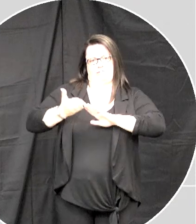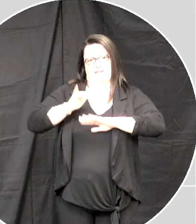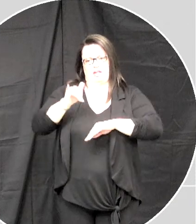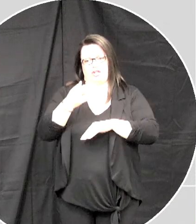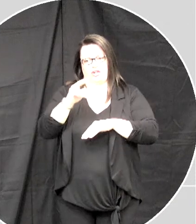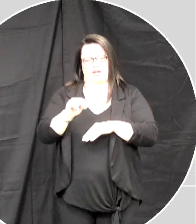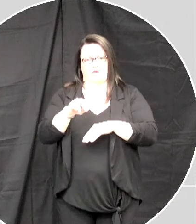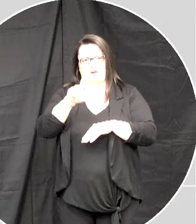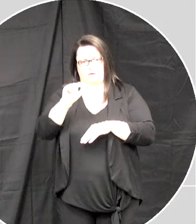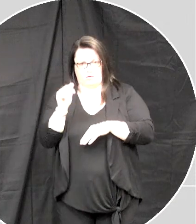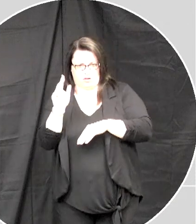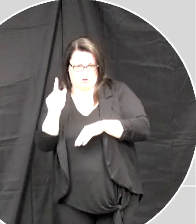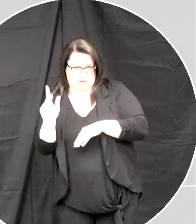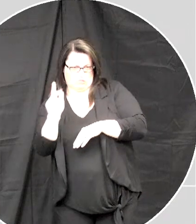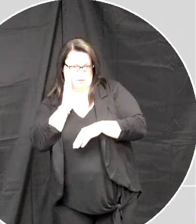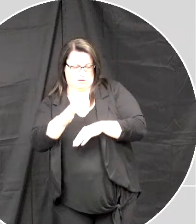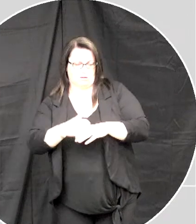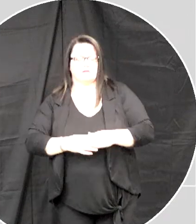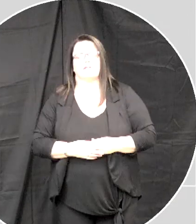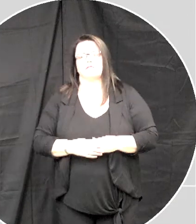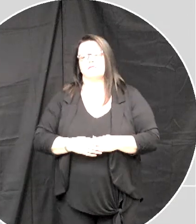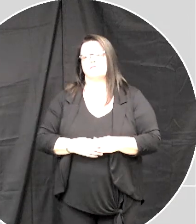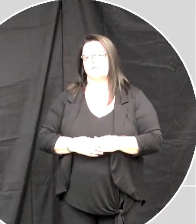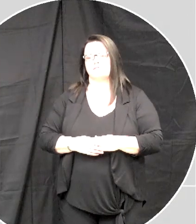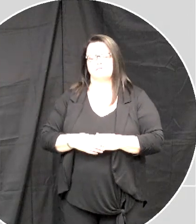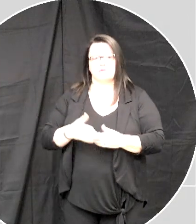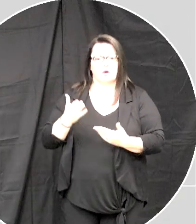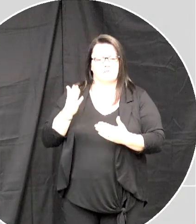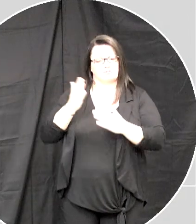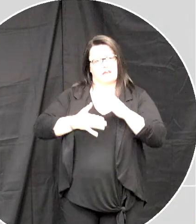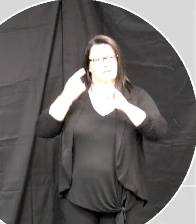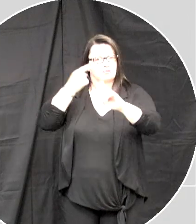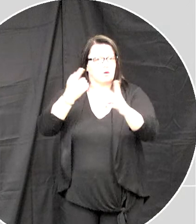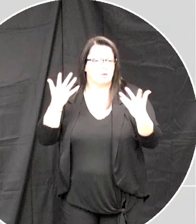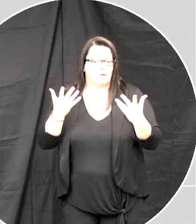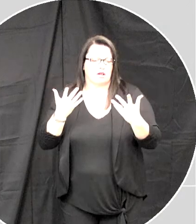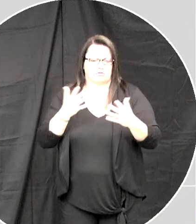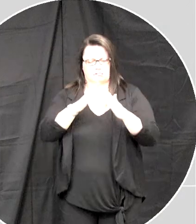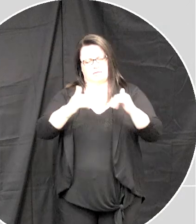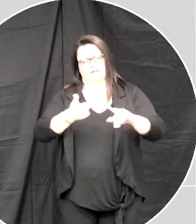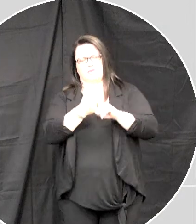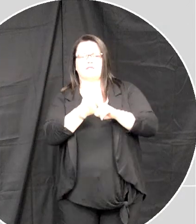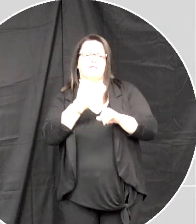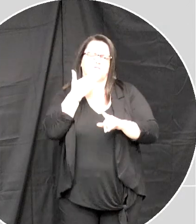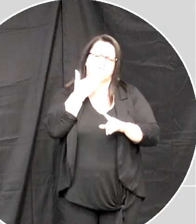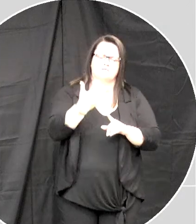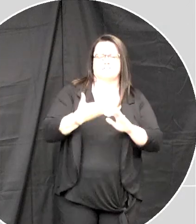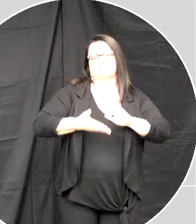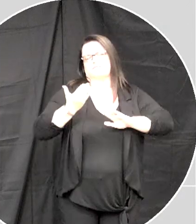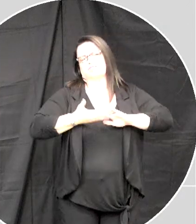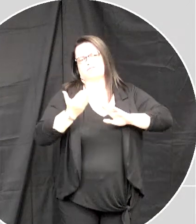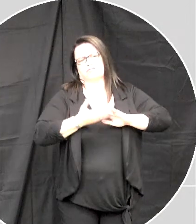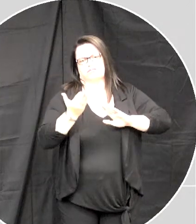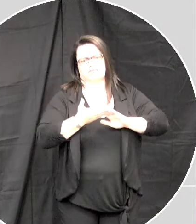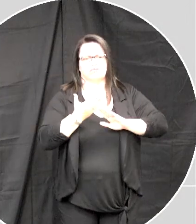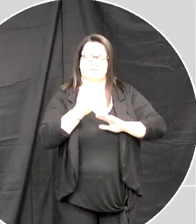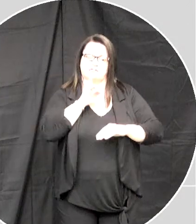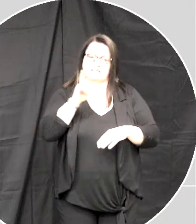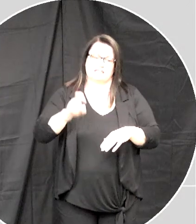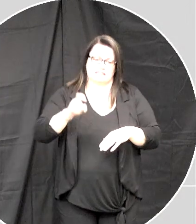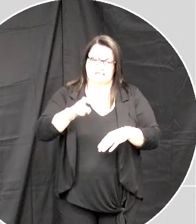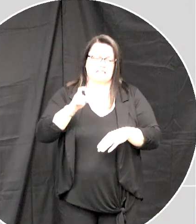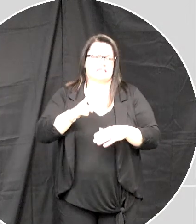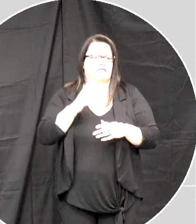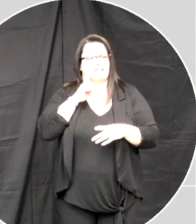2023. Overall end result will be a more efficient and much needed modern end-to-end enterprise solution that manages the